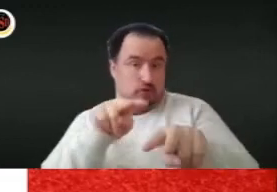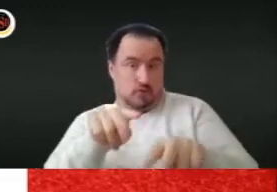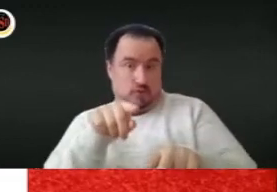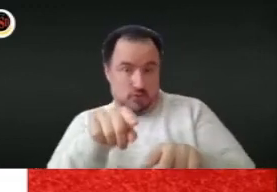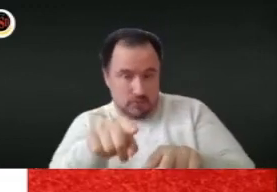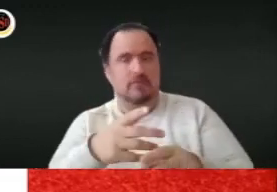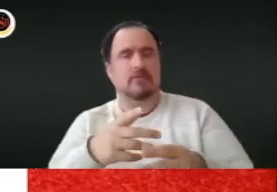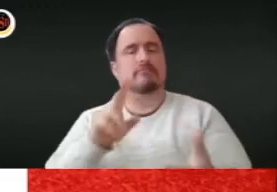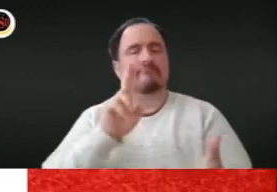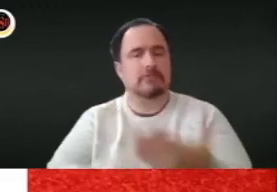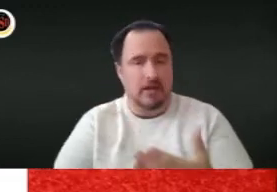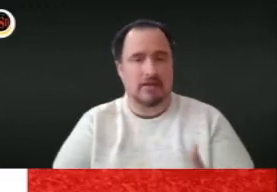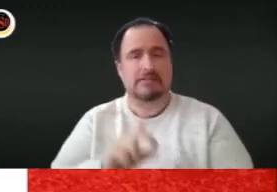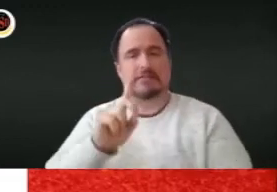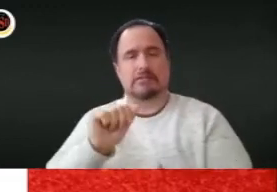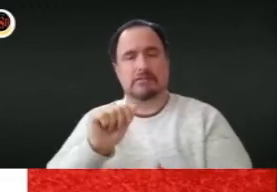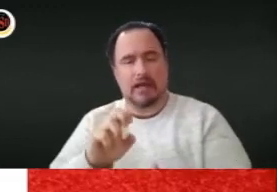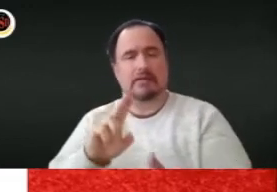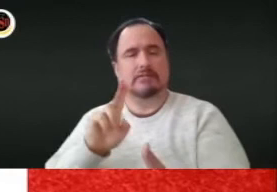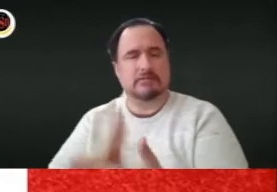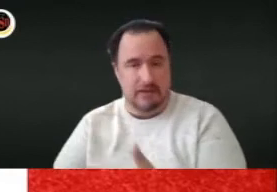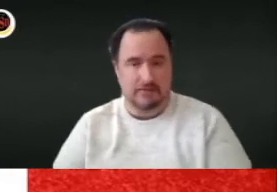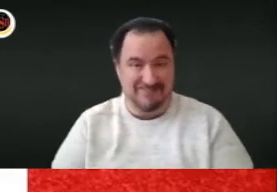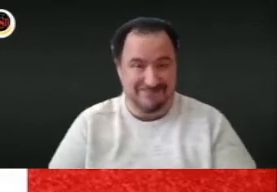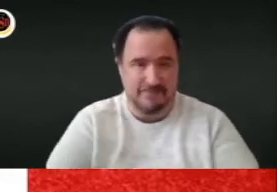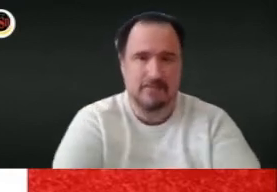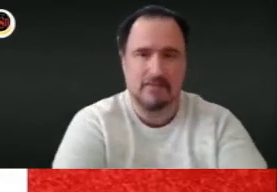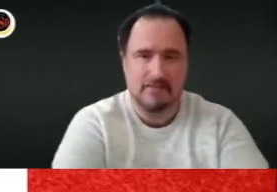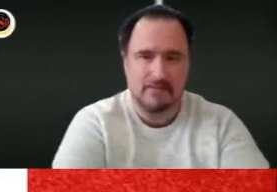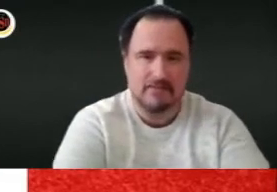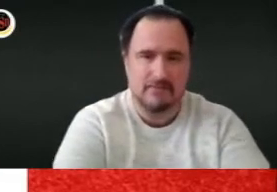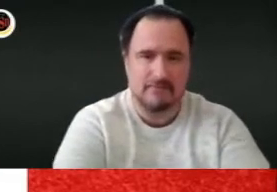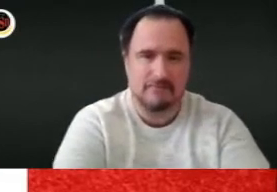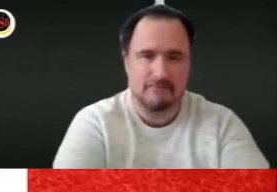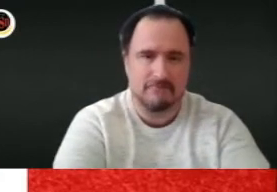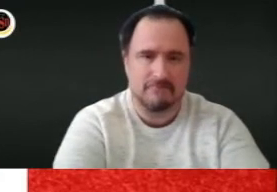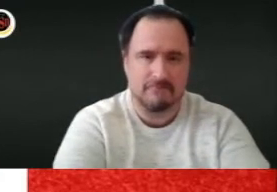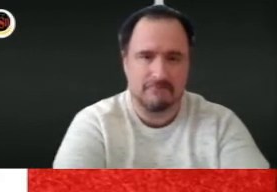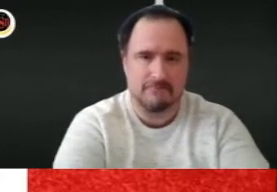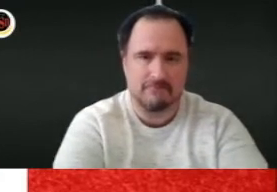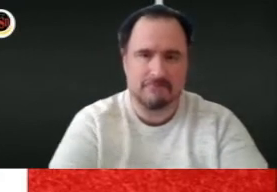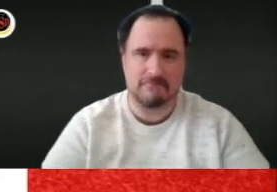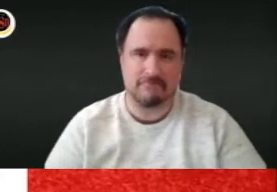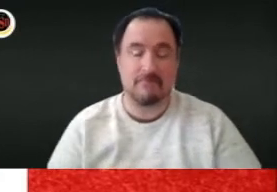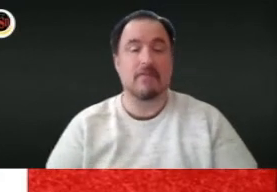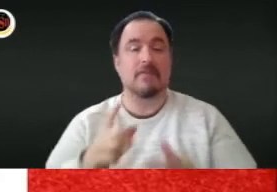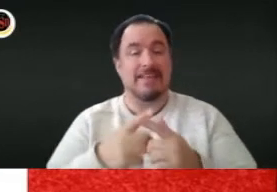And the person who is supervising you must sign off on your hours.